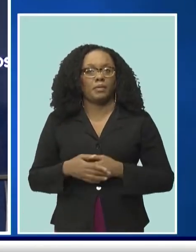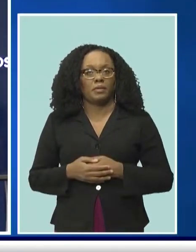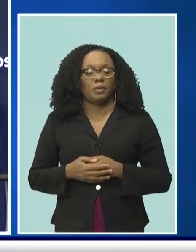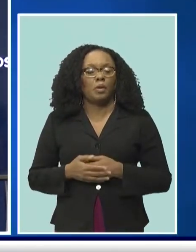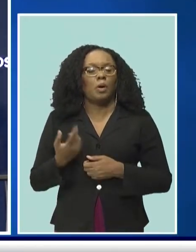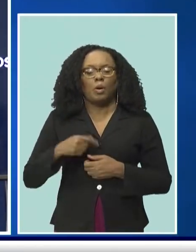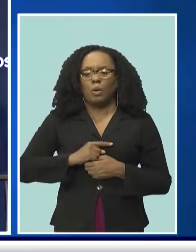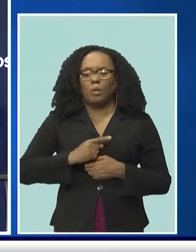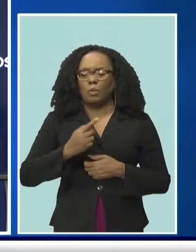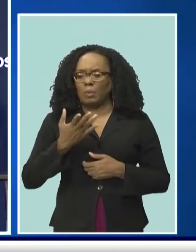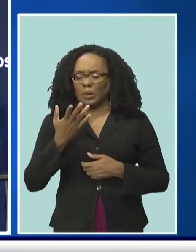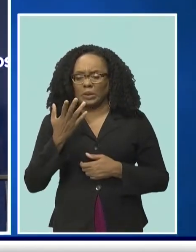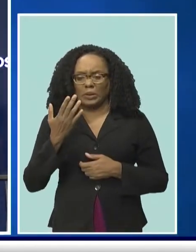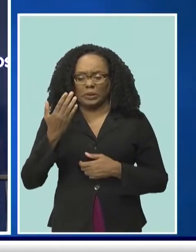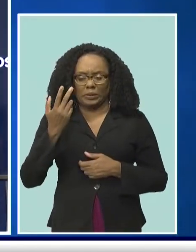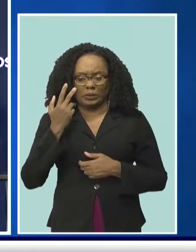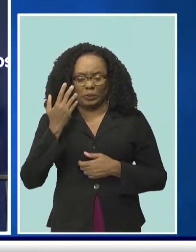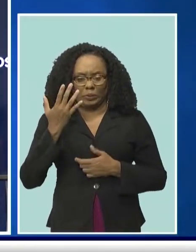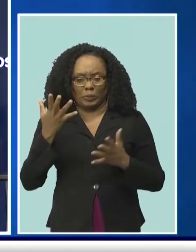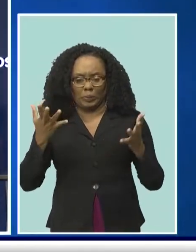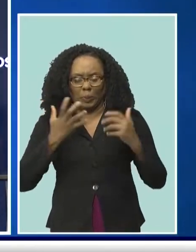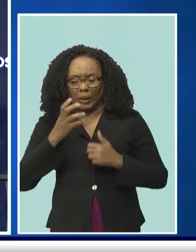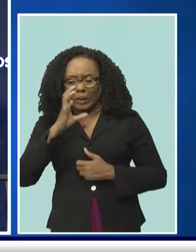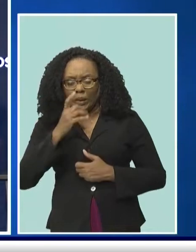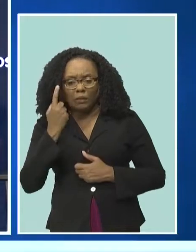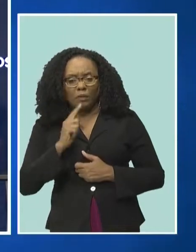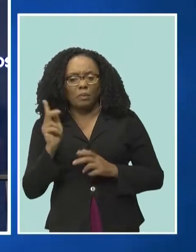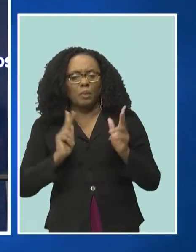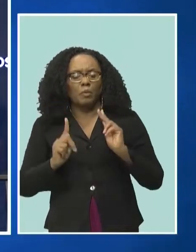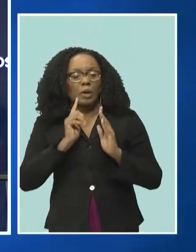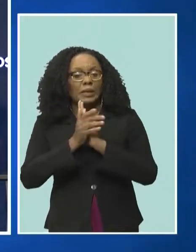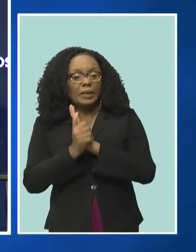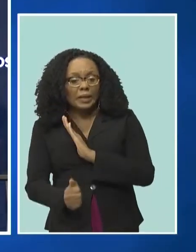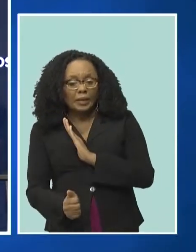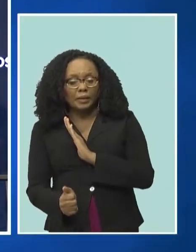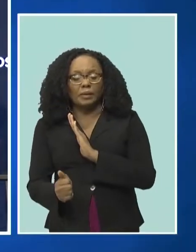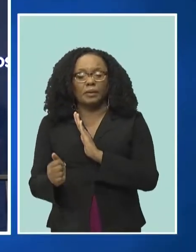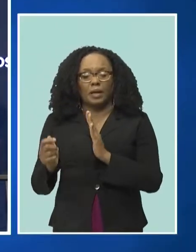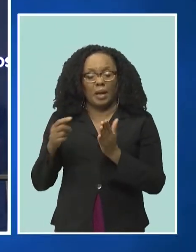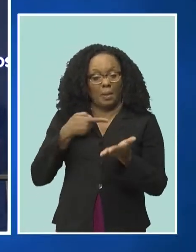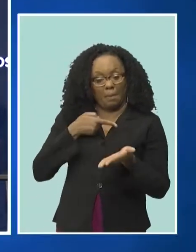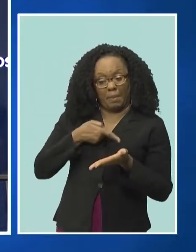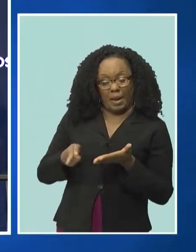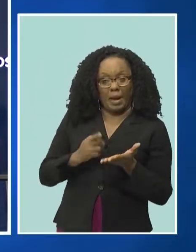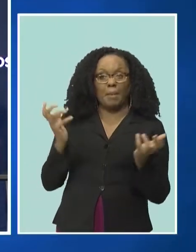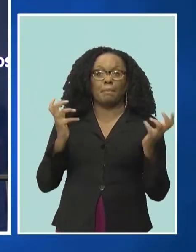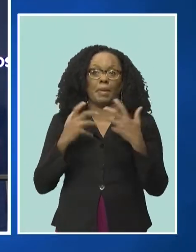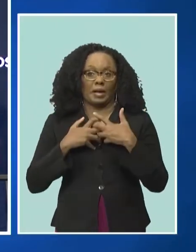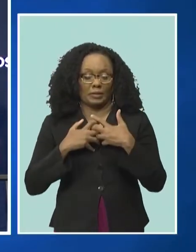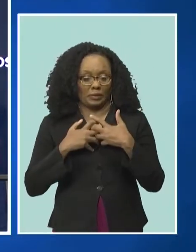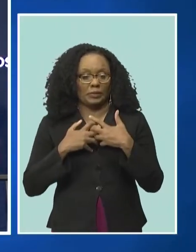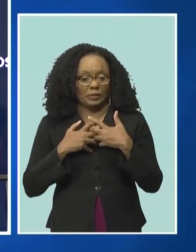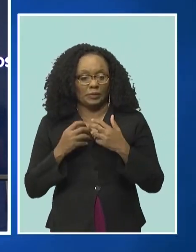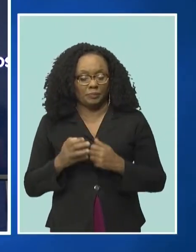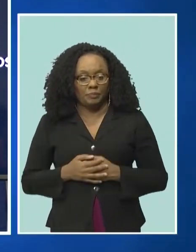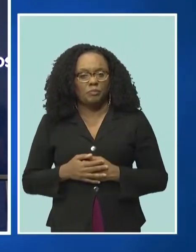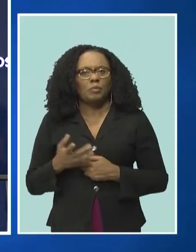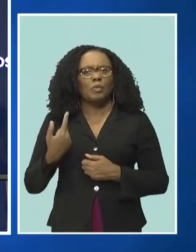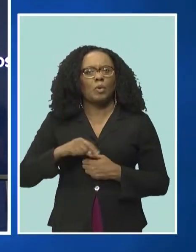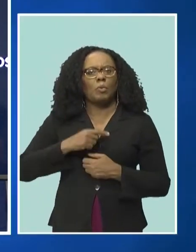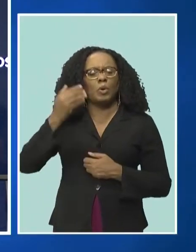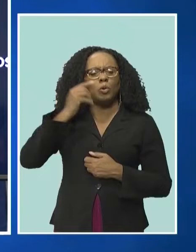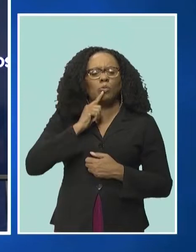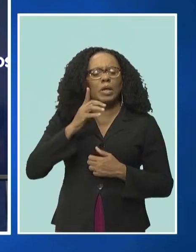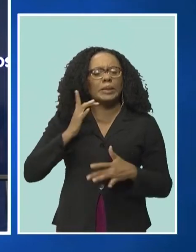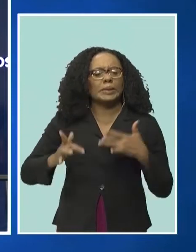caliber of talent that we want to attract and what comes with the responsibility and the accountability that we hold for these roles. And this is something, we're very, very